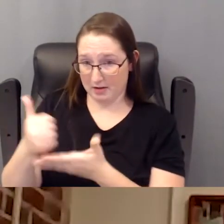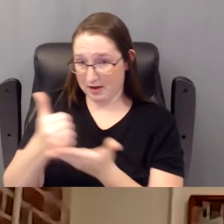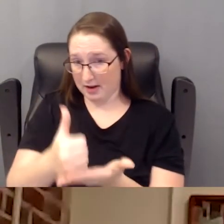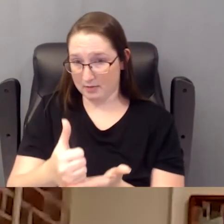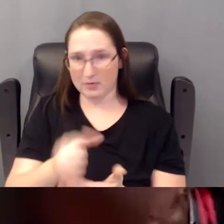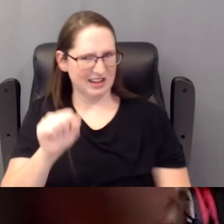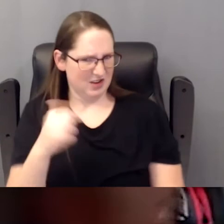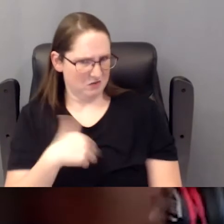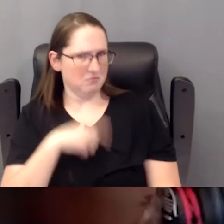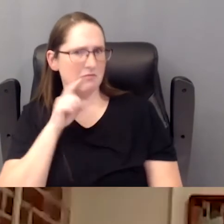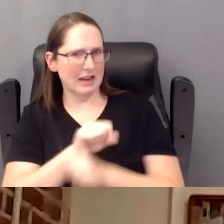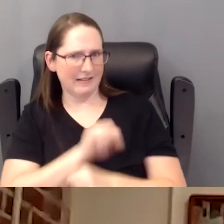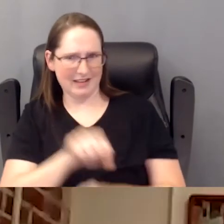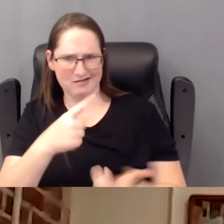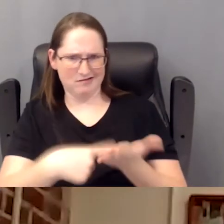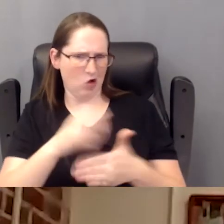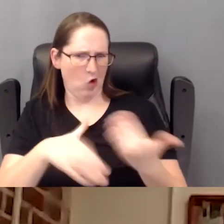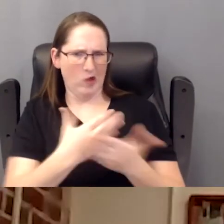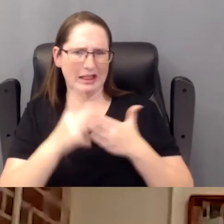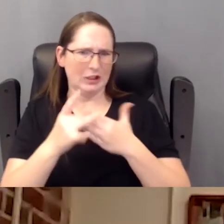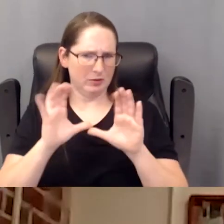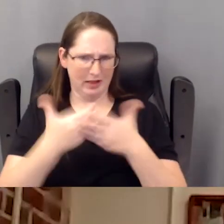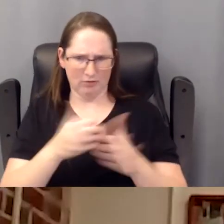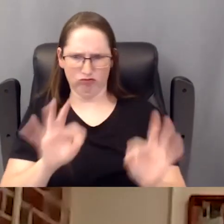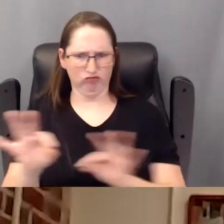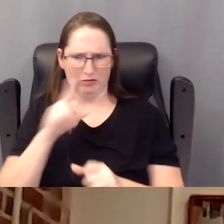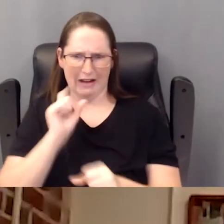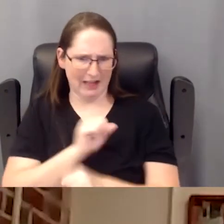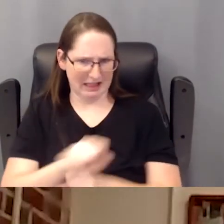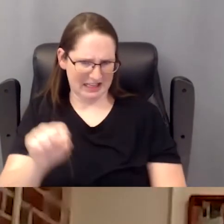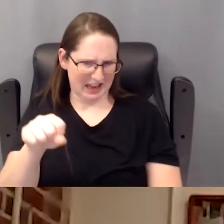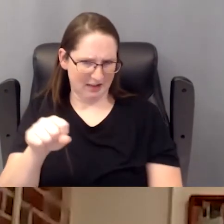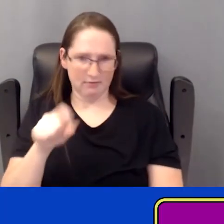help Joe with that? Oh, yeah, definitely. All right, thank you.